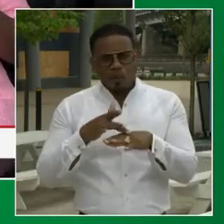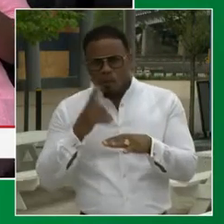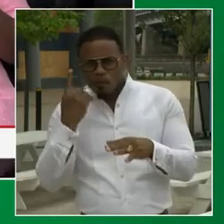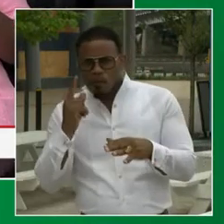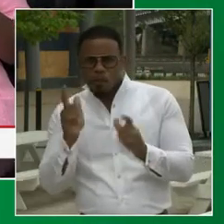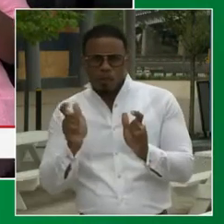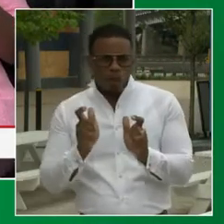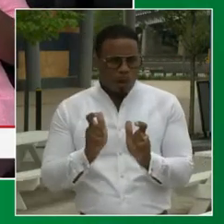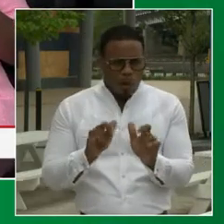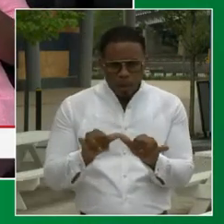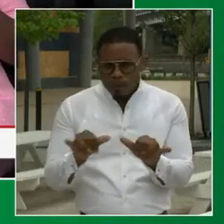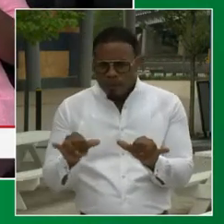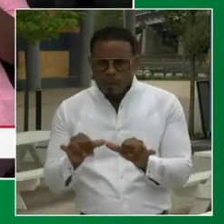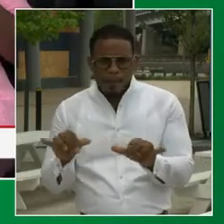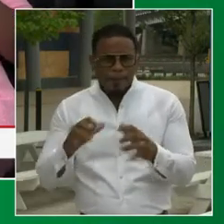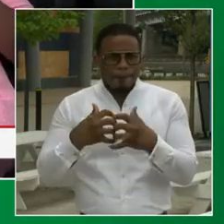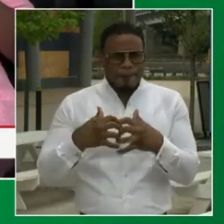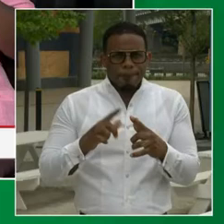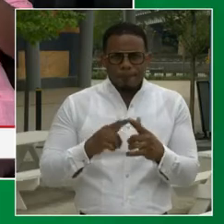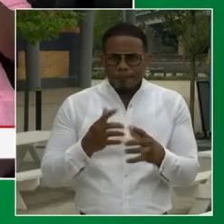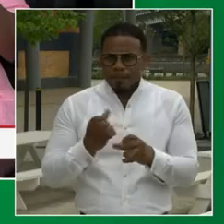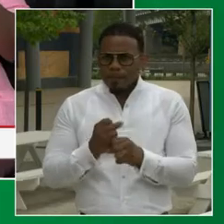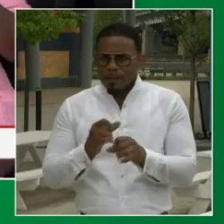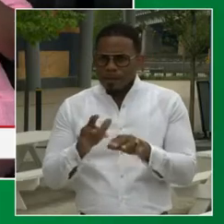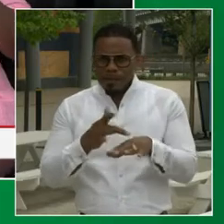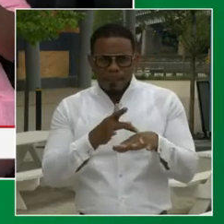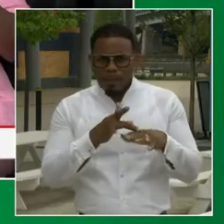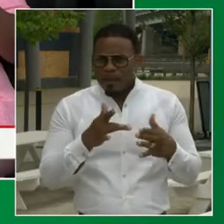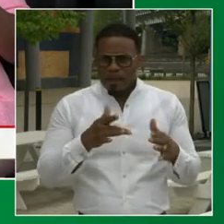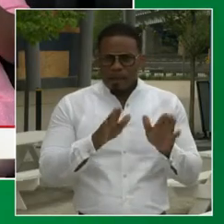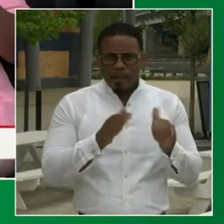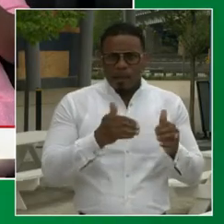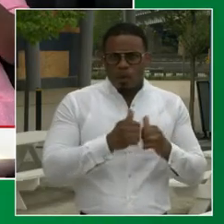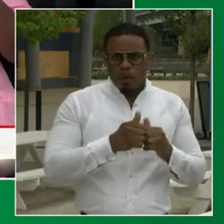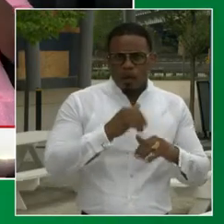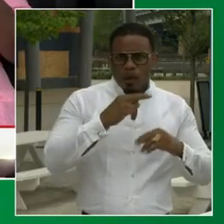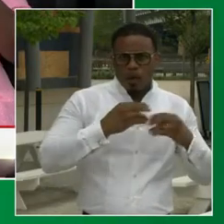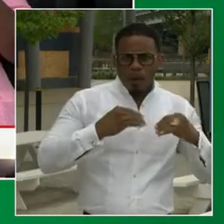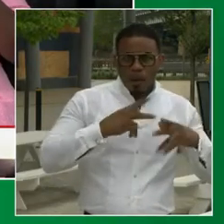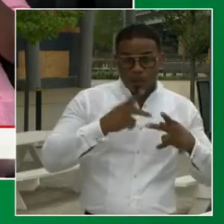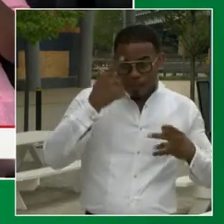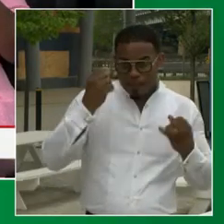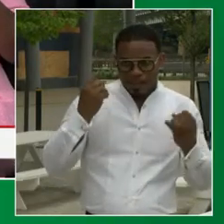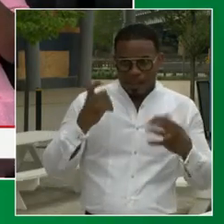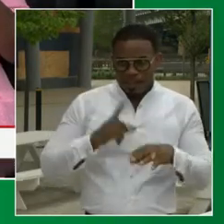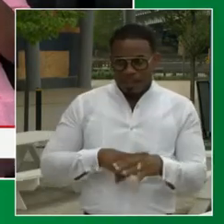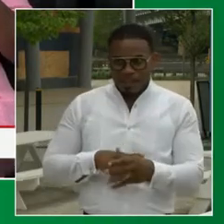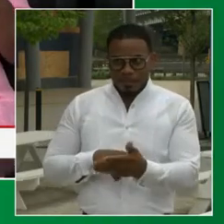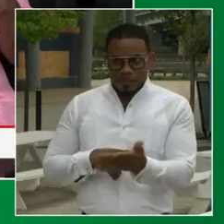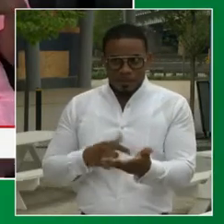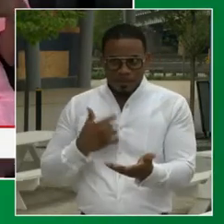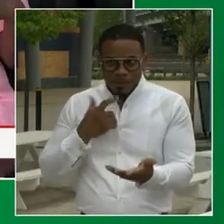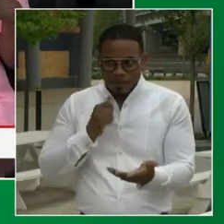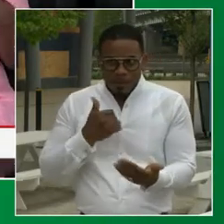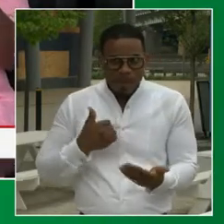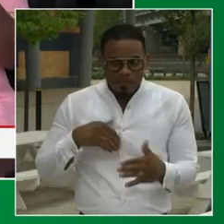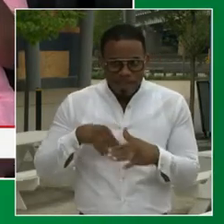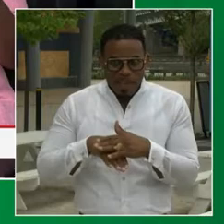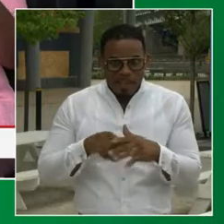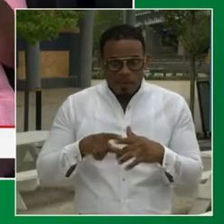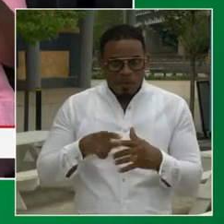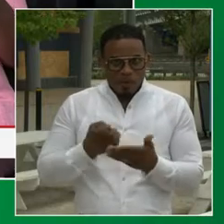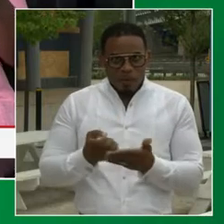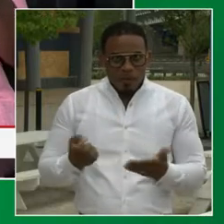for small-scale manufacturers to get space within the marketplace, because a lot of times we just don't have access